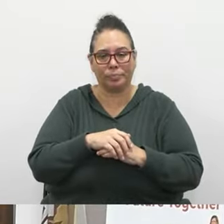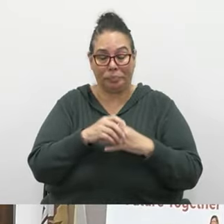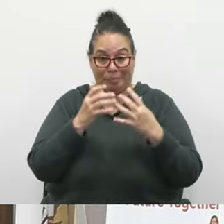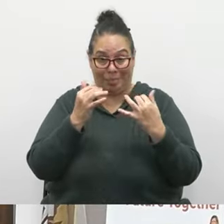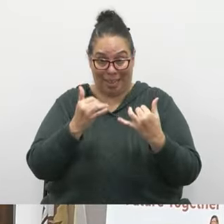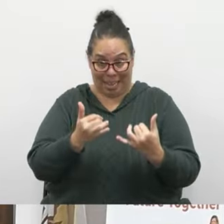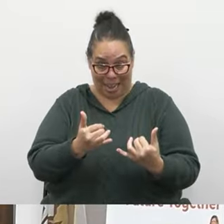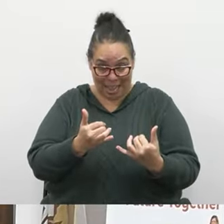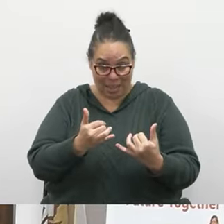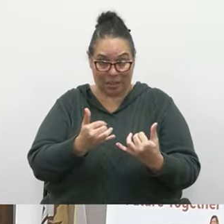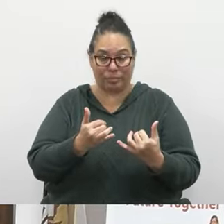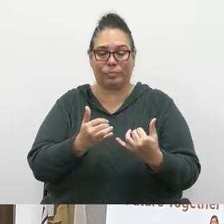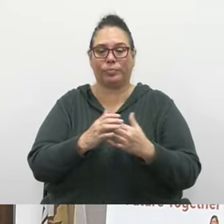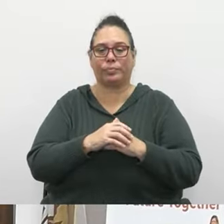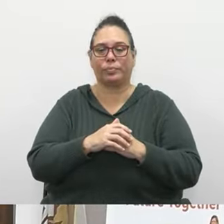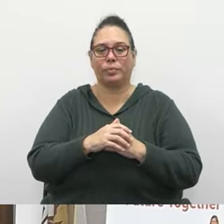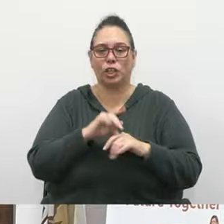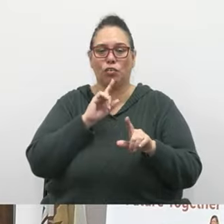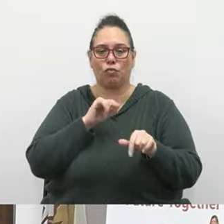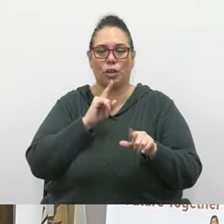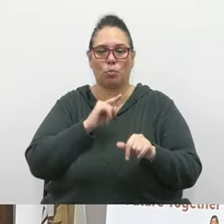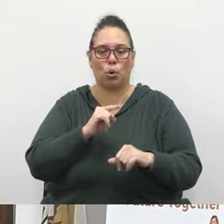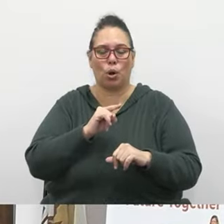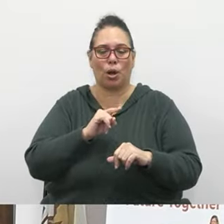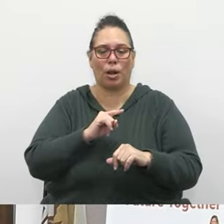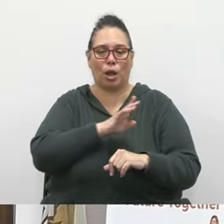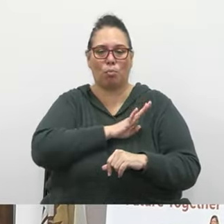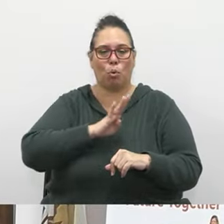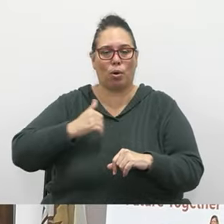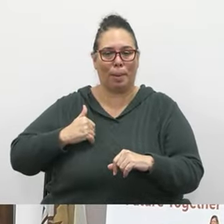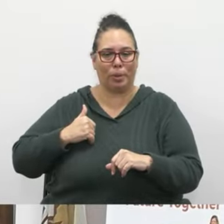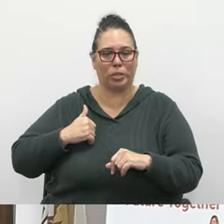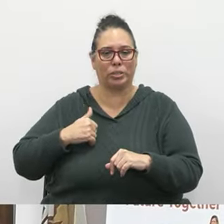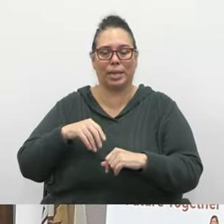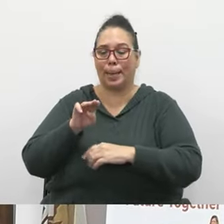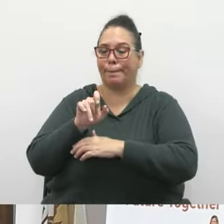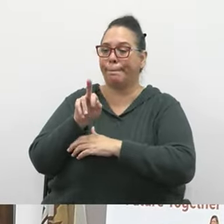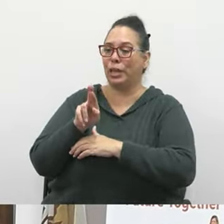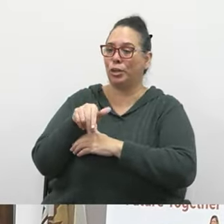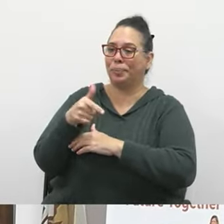are at report of board members. So Member Miller.